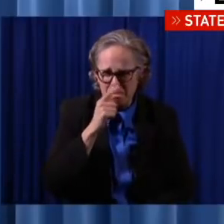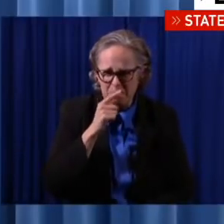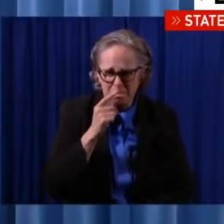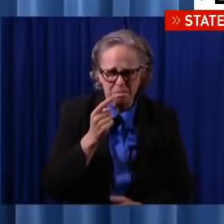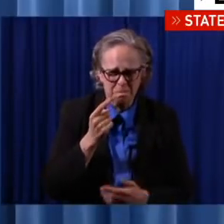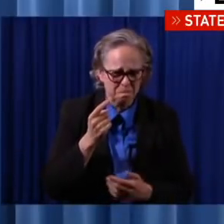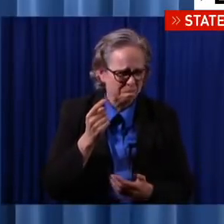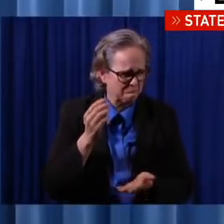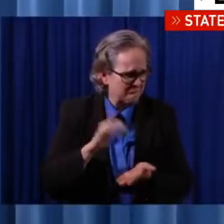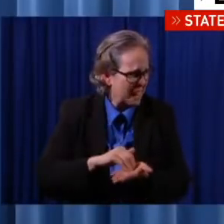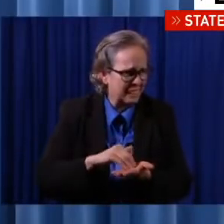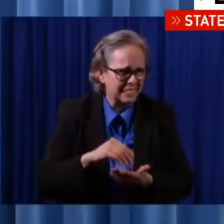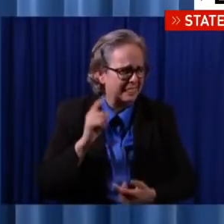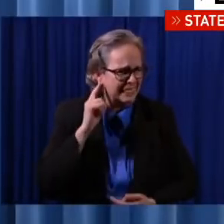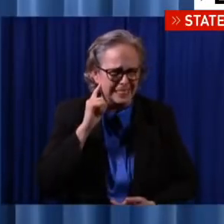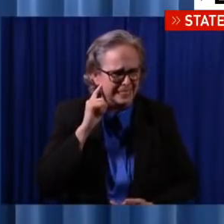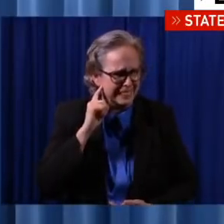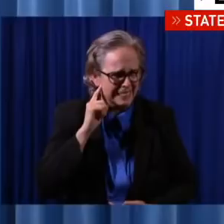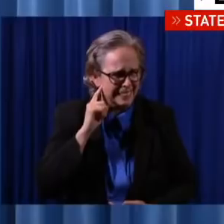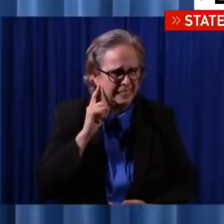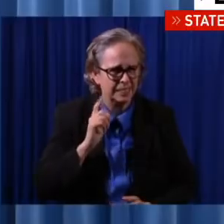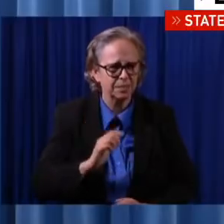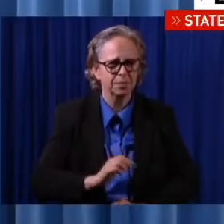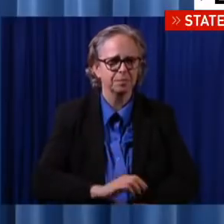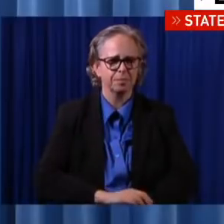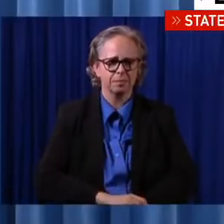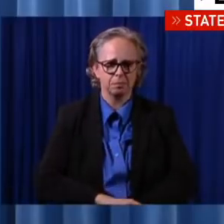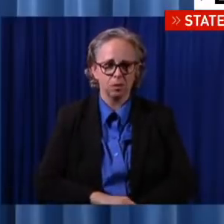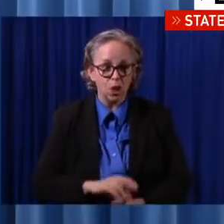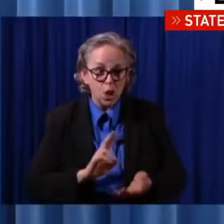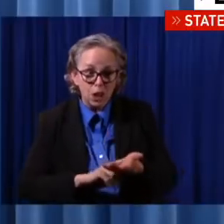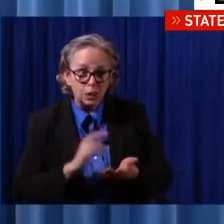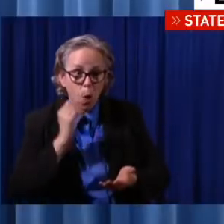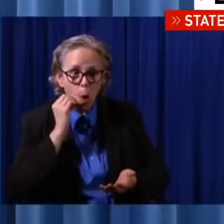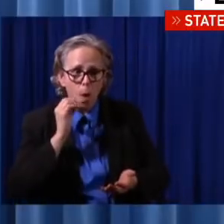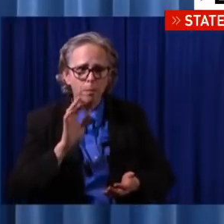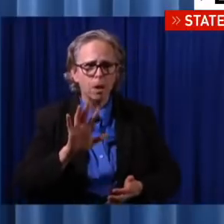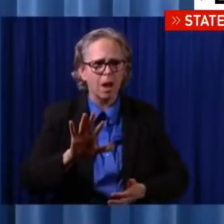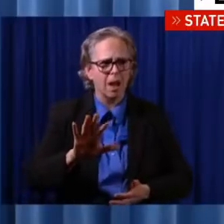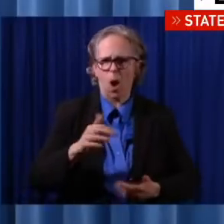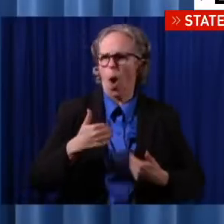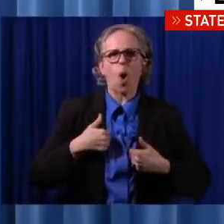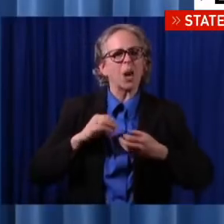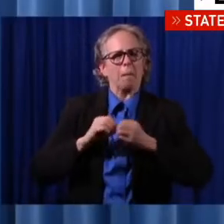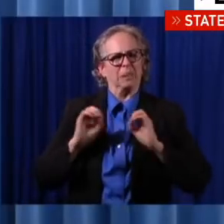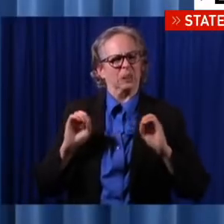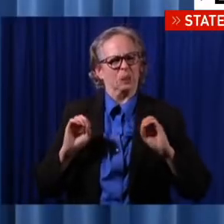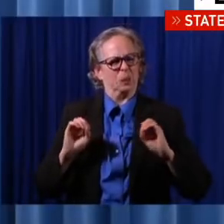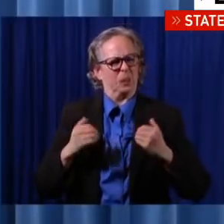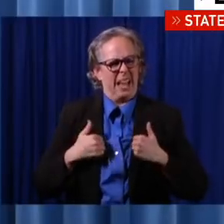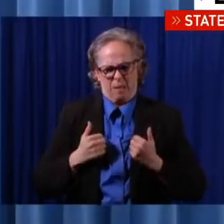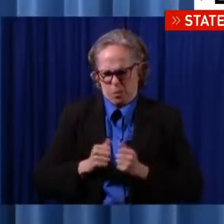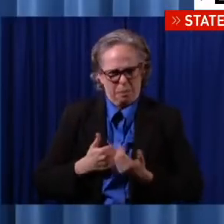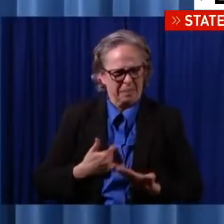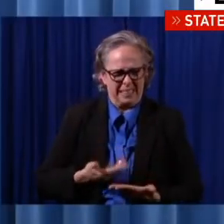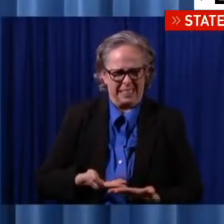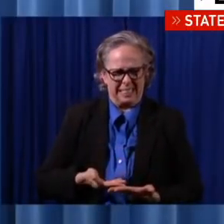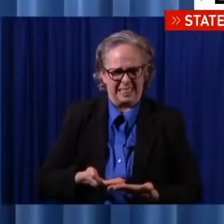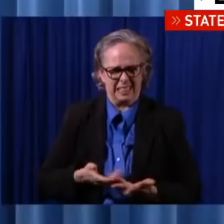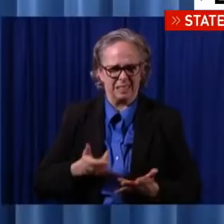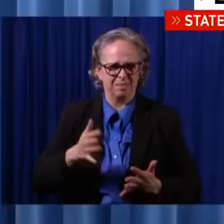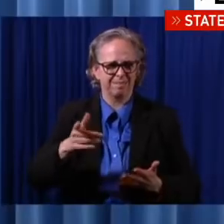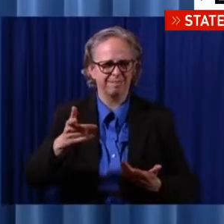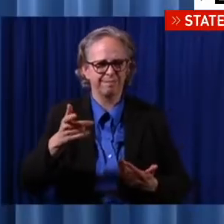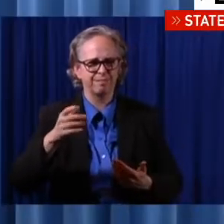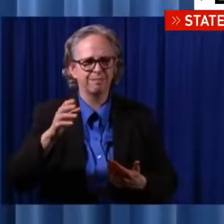Question is about nursing home testing. I don't have those numbers, but I talked to General Harris today about that. Nursing